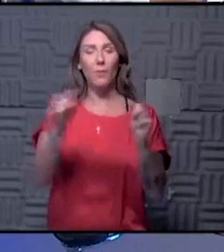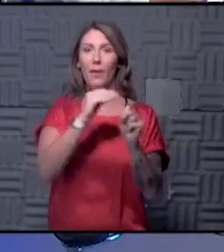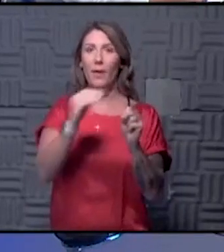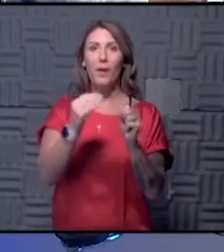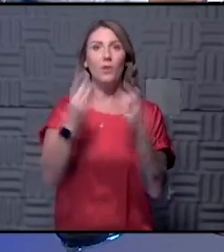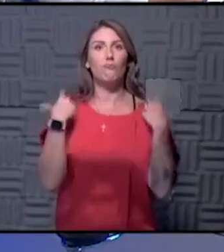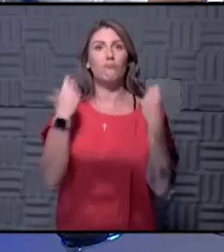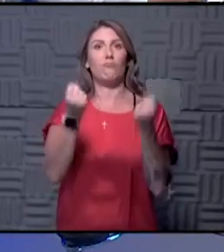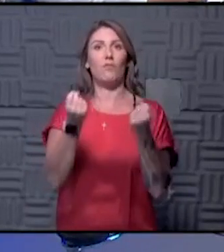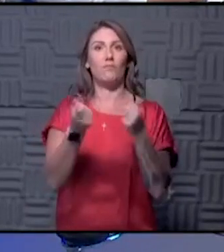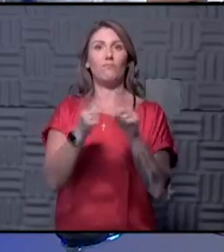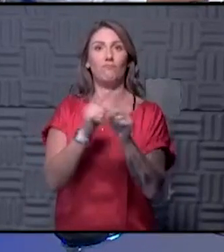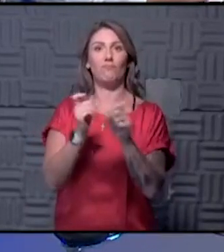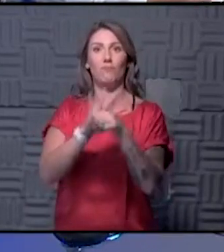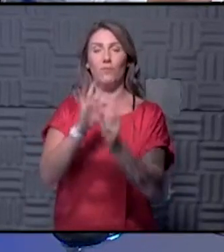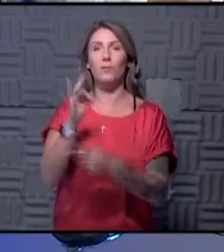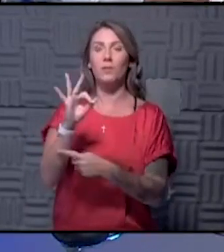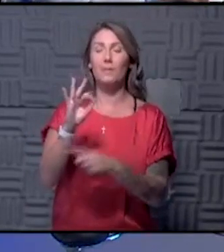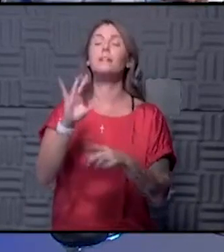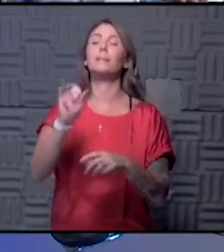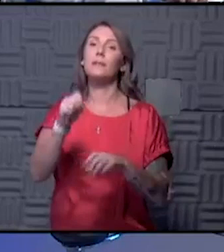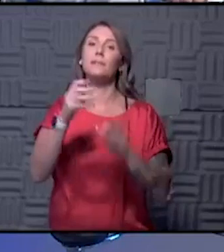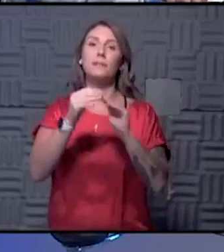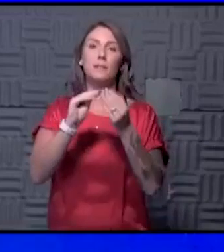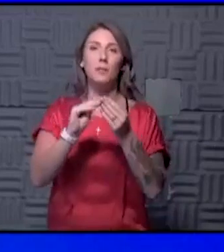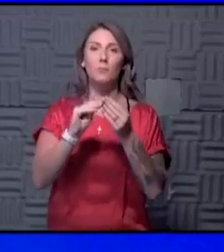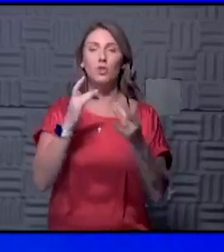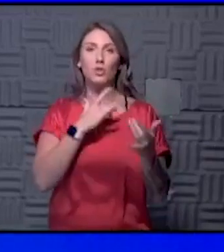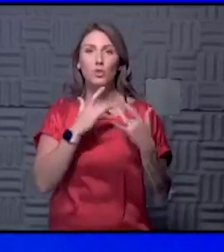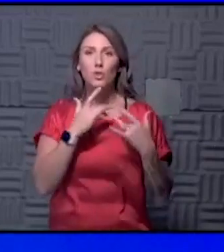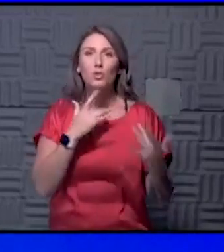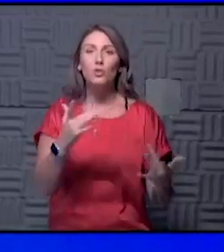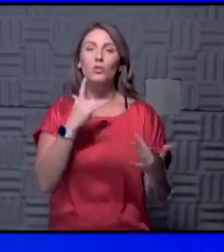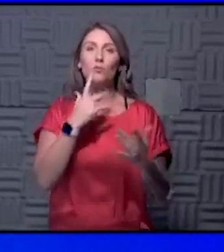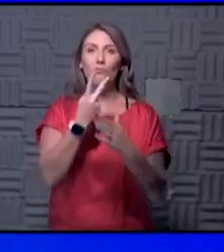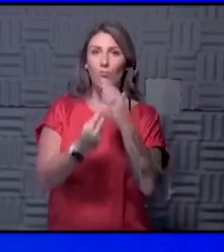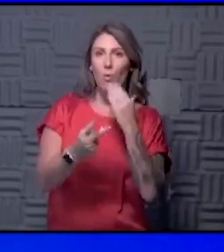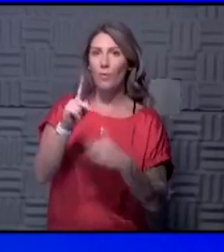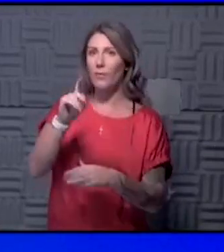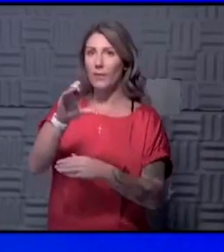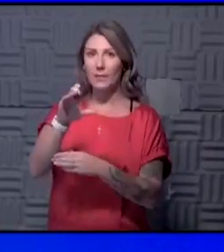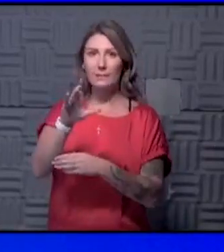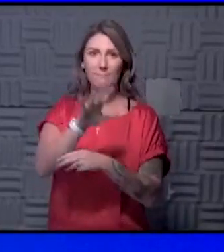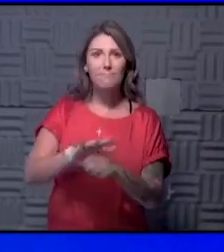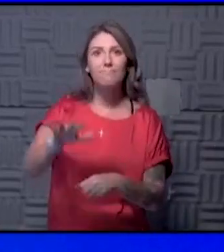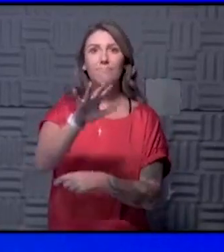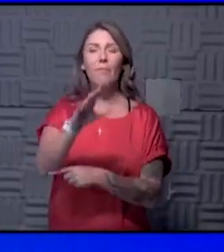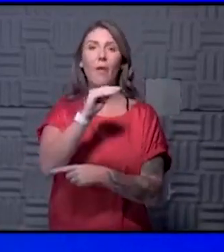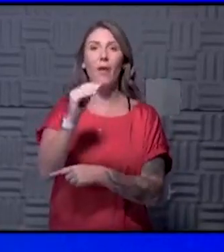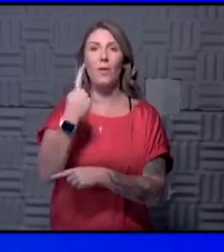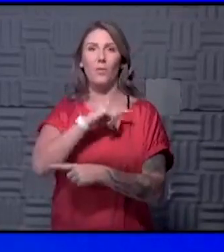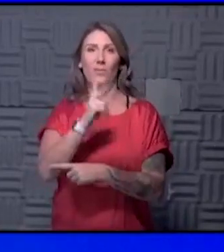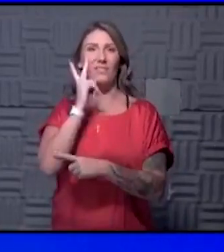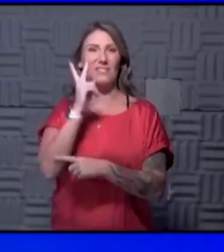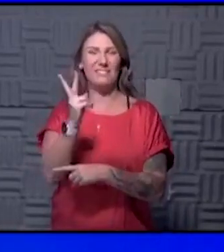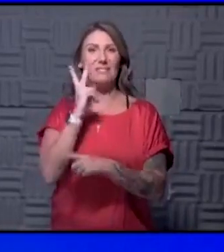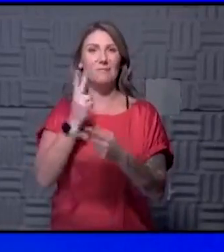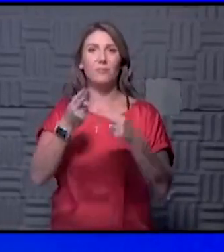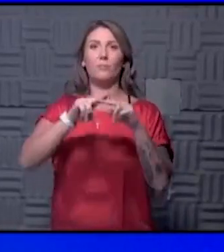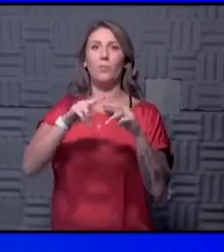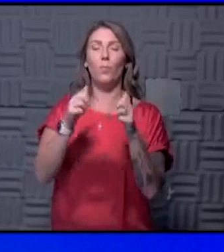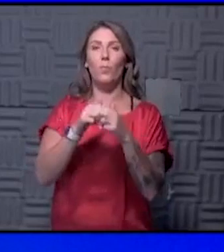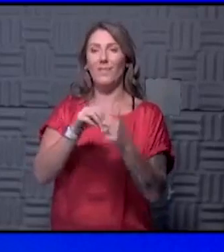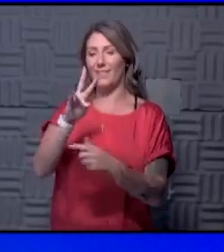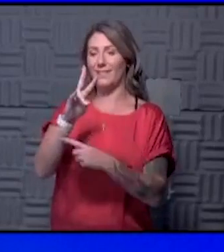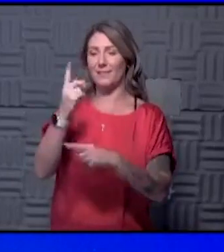Yeah, absolutely. Yep. So the numbers are concerning, I think, both in the Kansas City area, because we have seen an increase in our rolling 7-day cases.